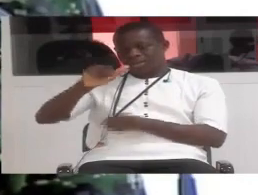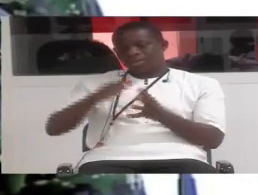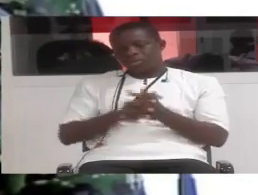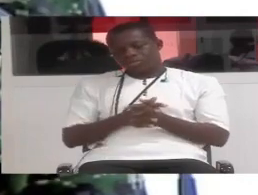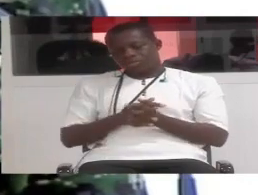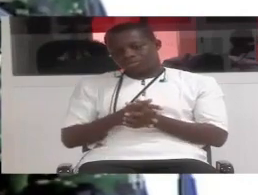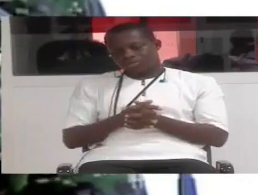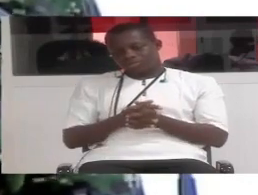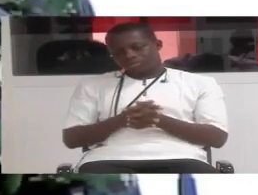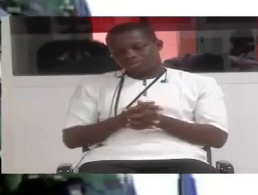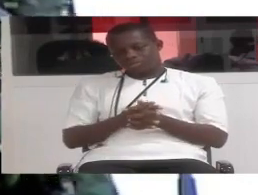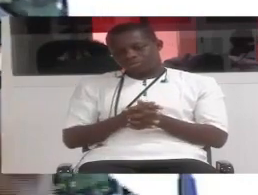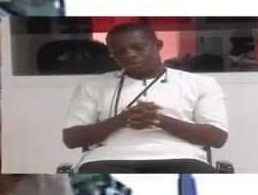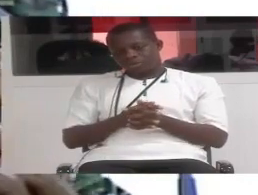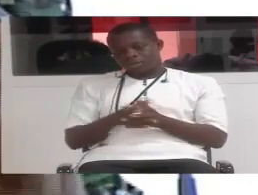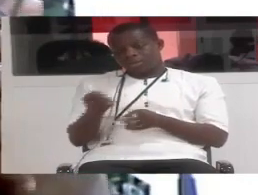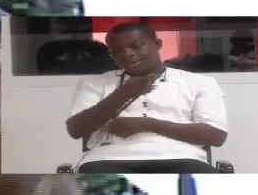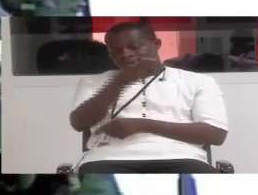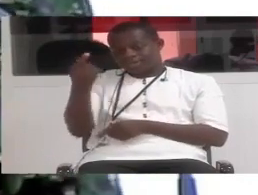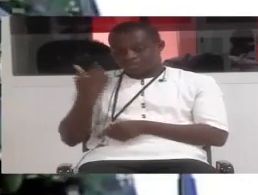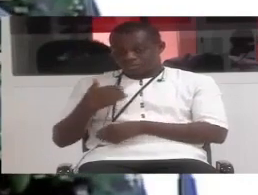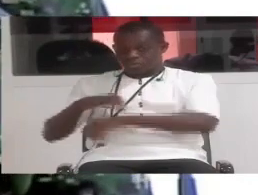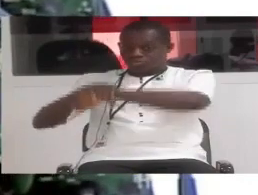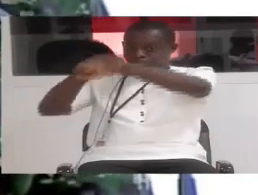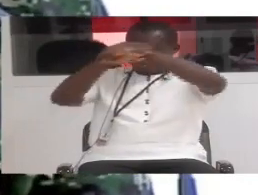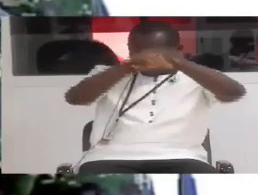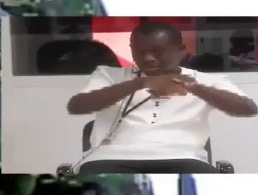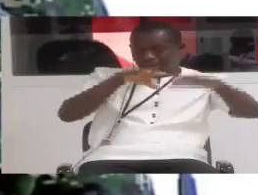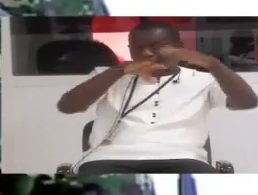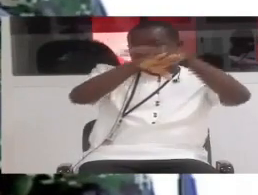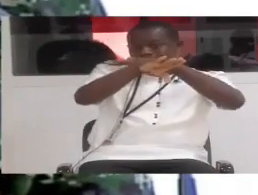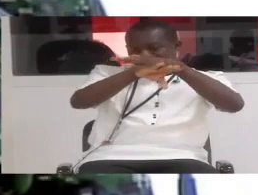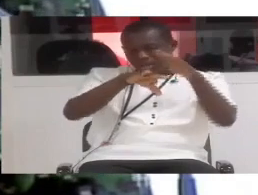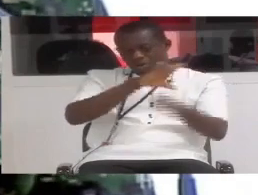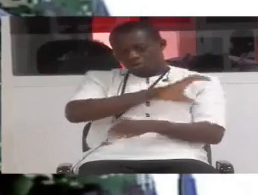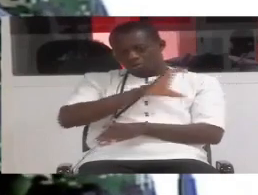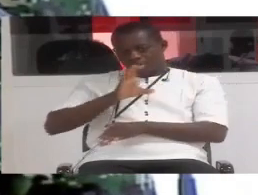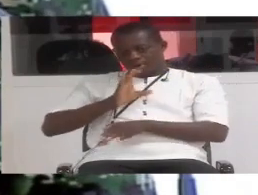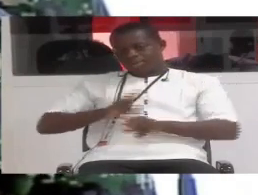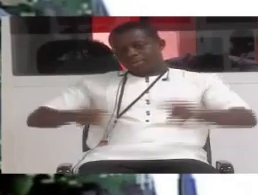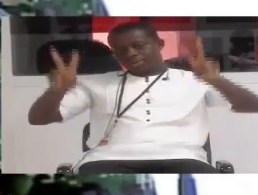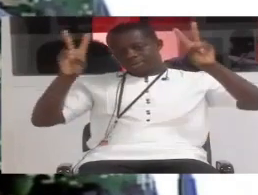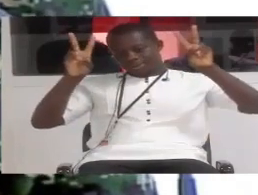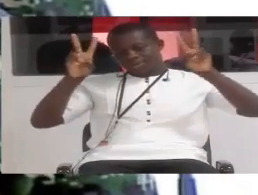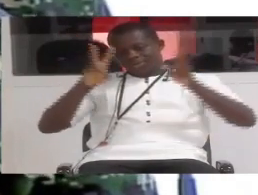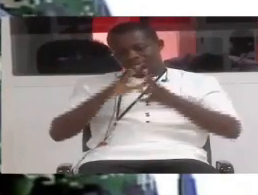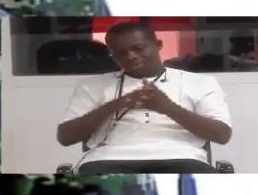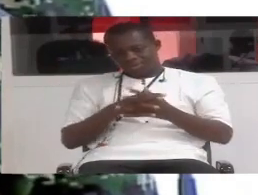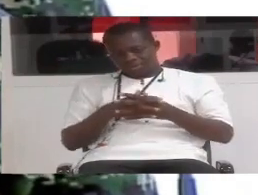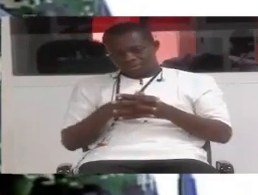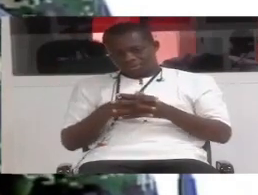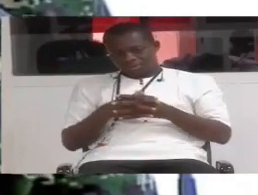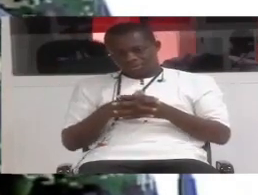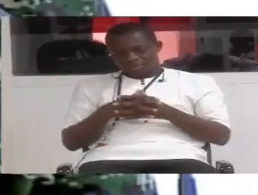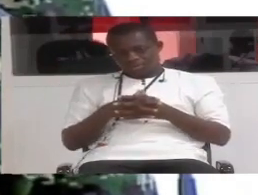ñol yobu gay ci bir kër Yaya Jammeh they were the ones that took these two gentlemen into Yaya